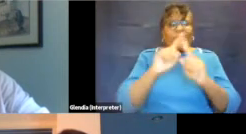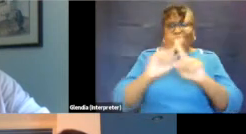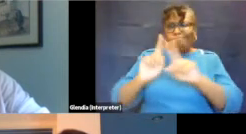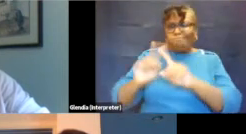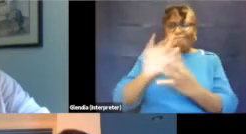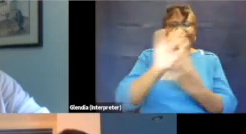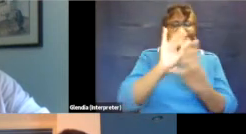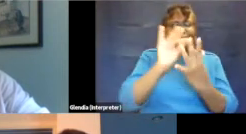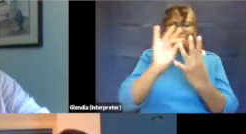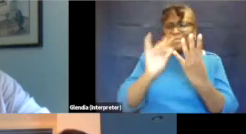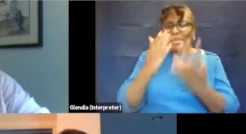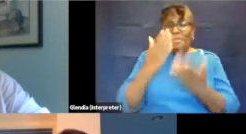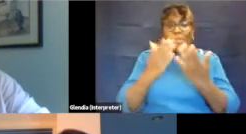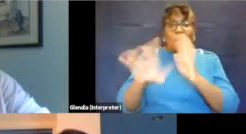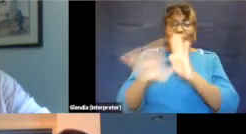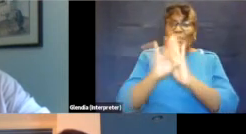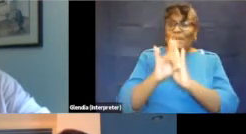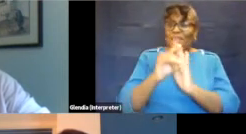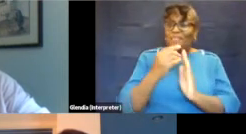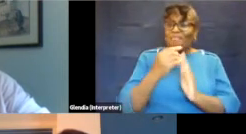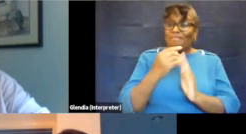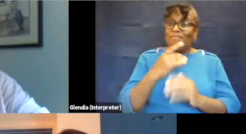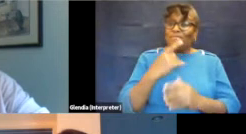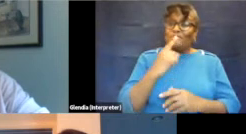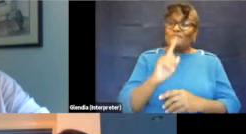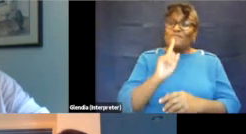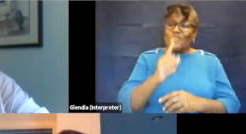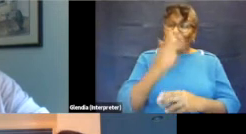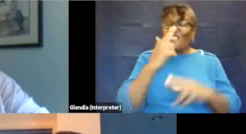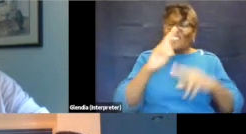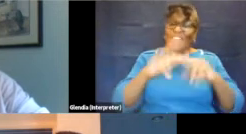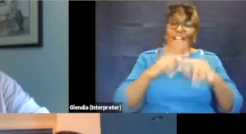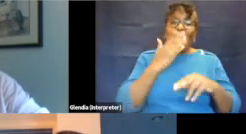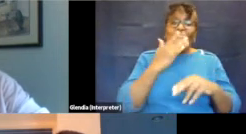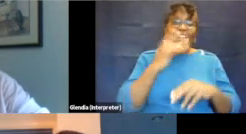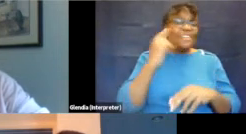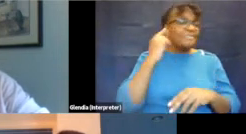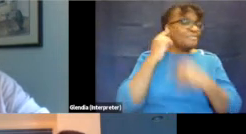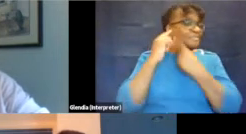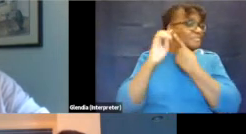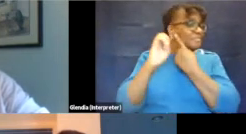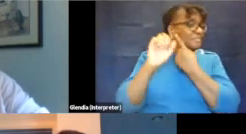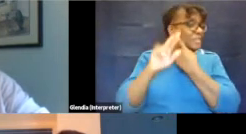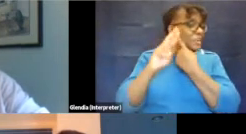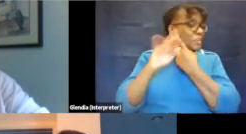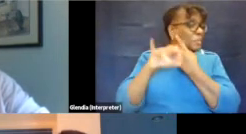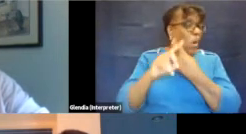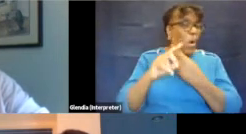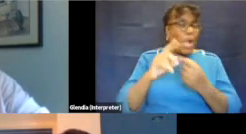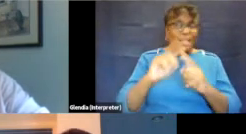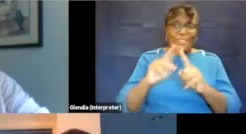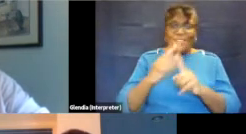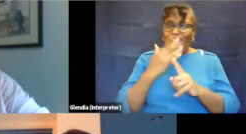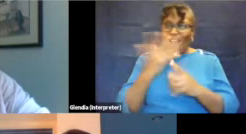out fun color ear molds, their favorite sports team colors for their ear molds or their favorite color hearing device. That really does make